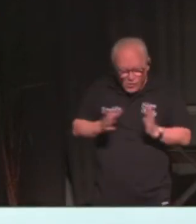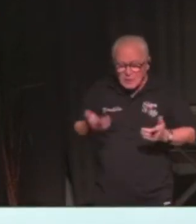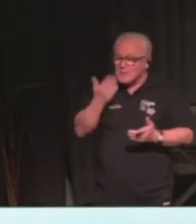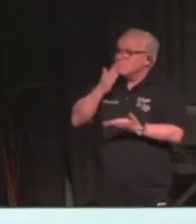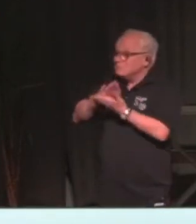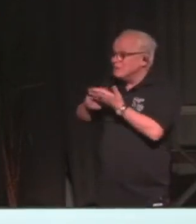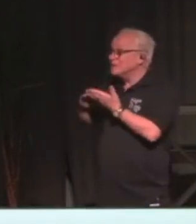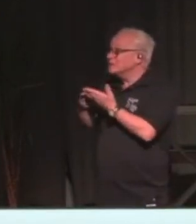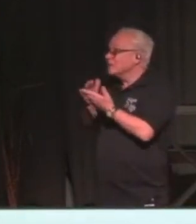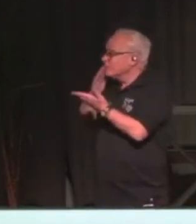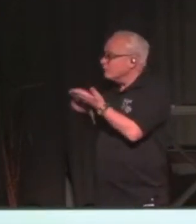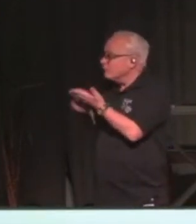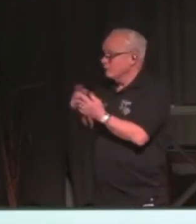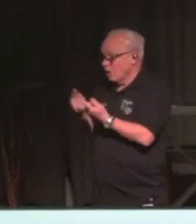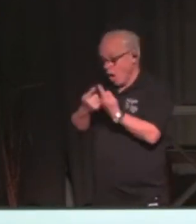please forgive